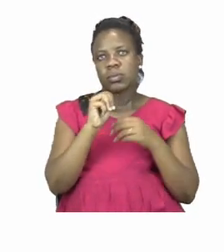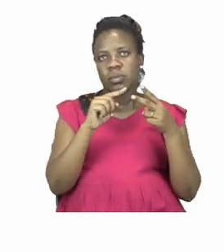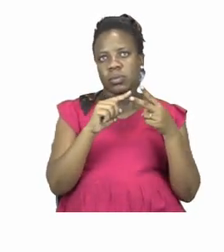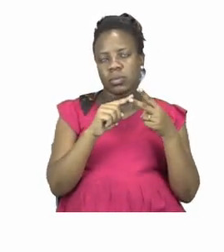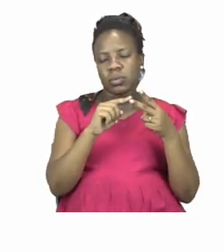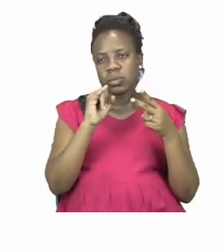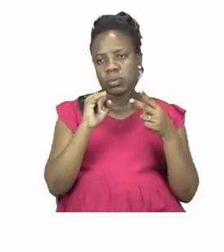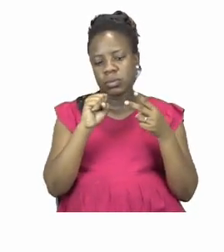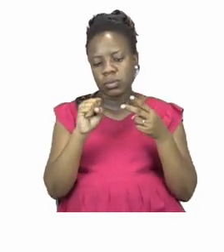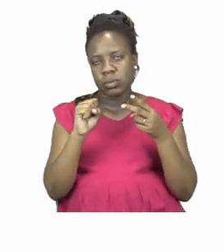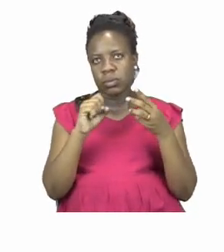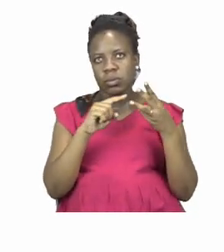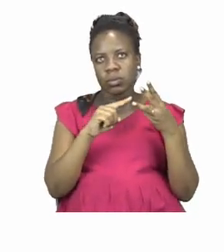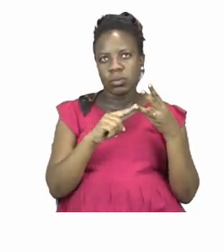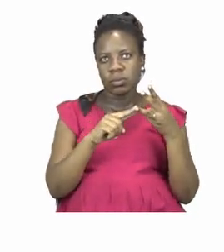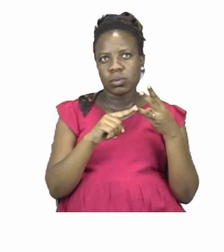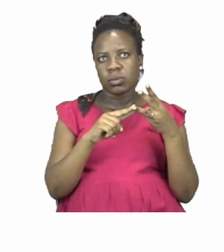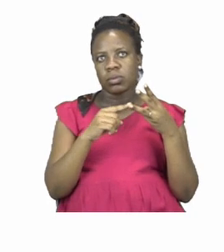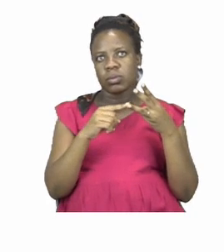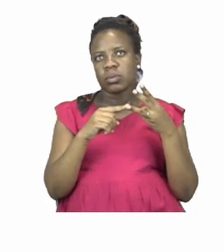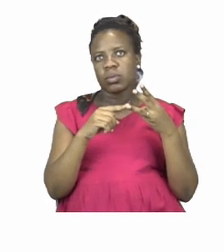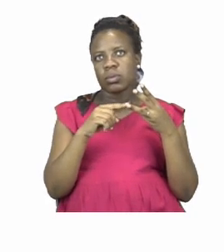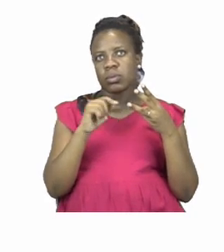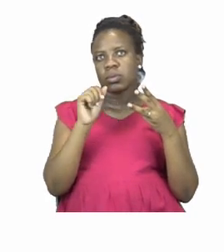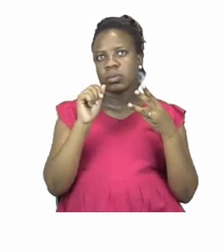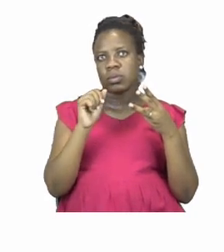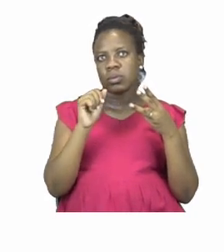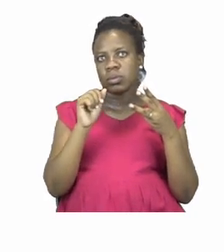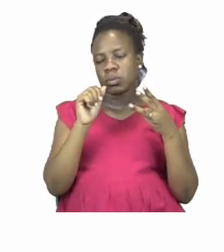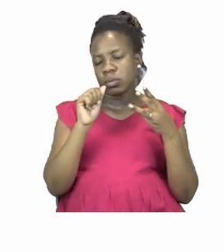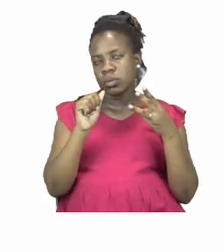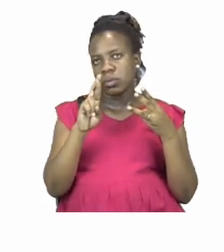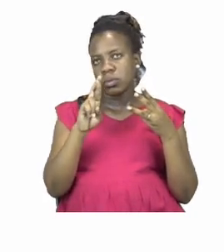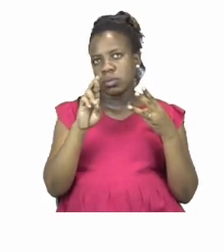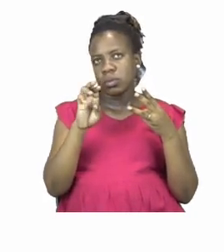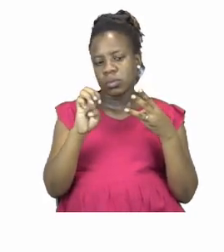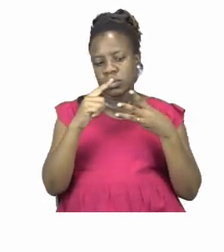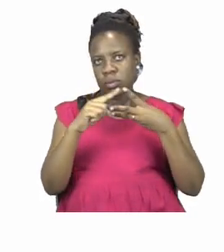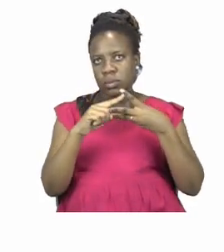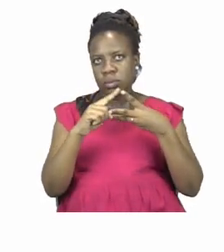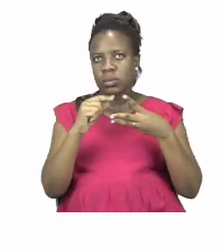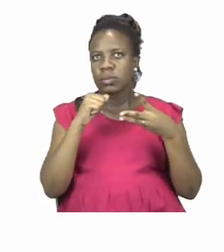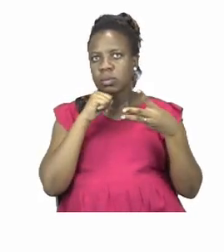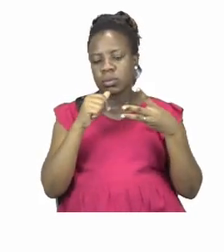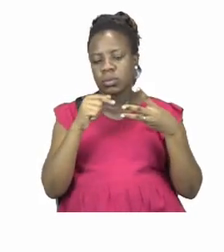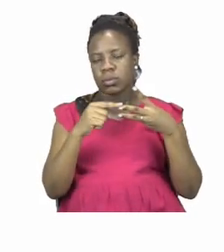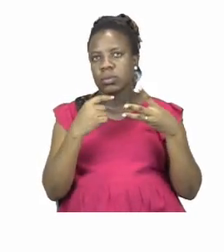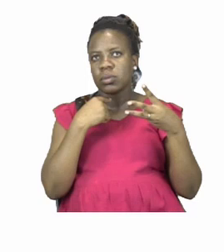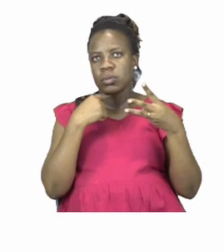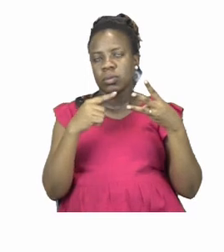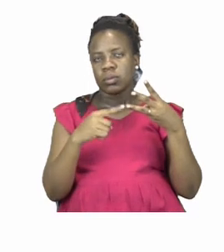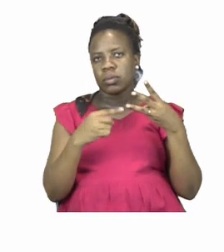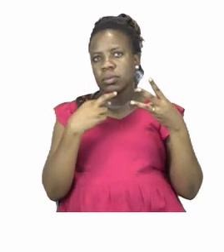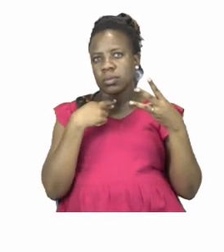verb. Remember how we change the verbs when we are dealing with present continuous tense. Let me show